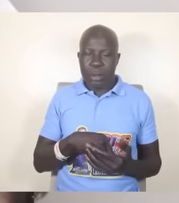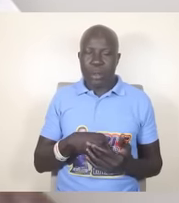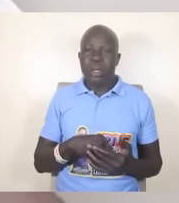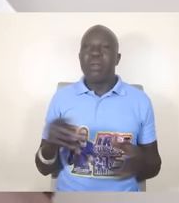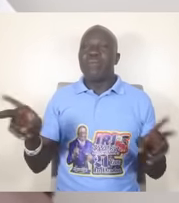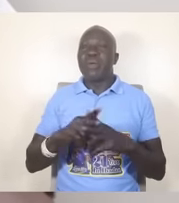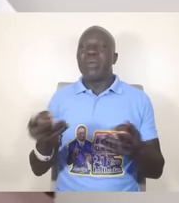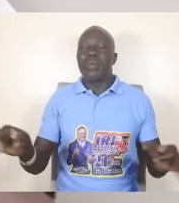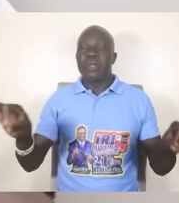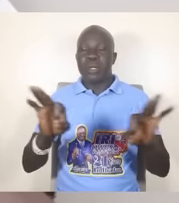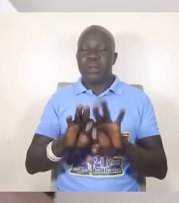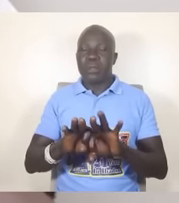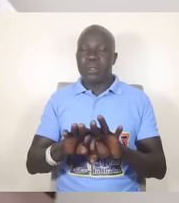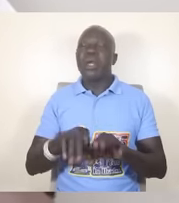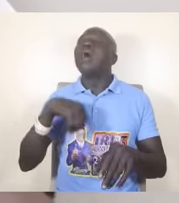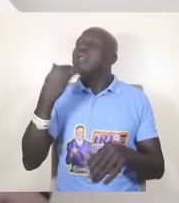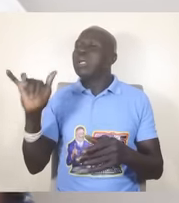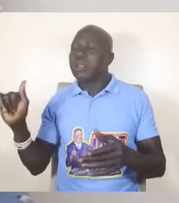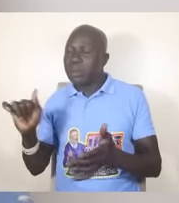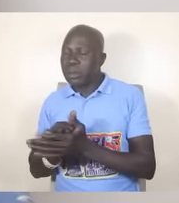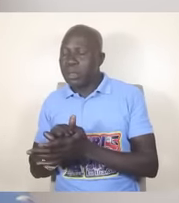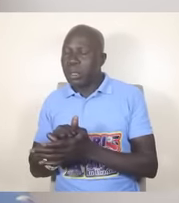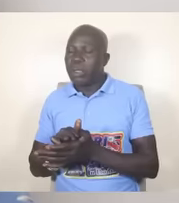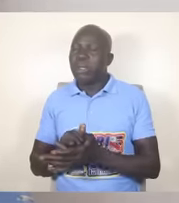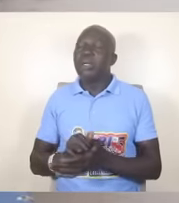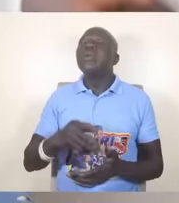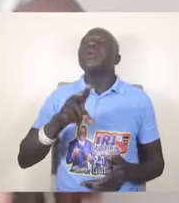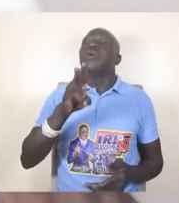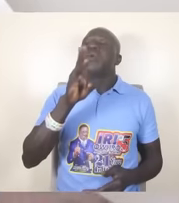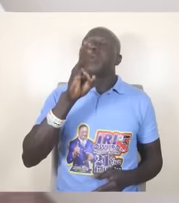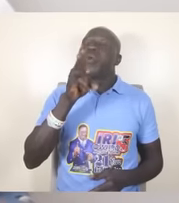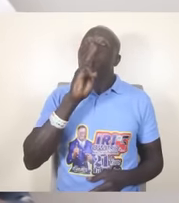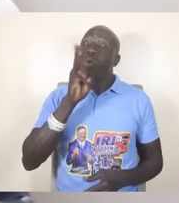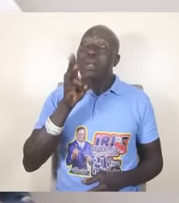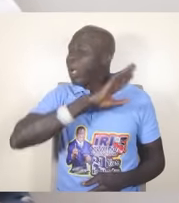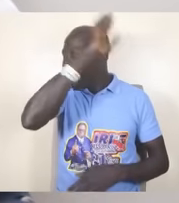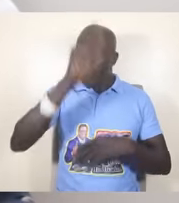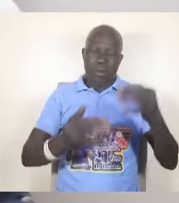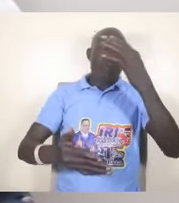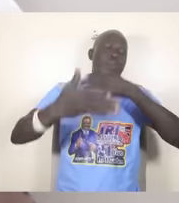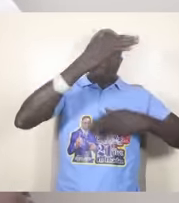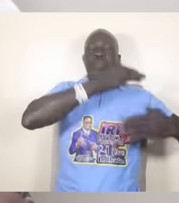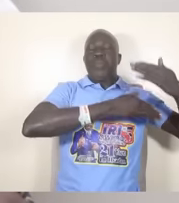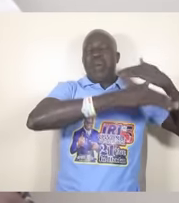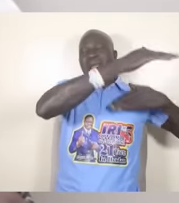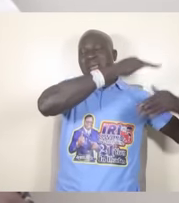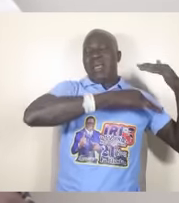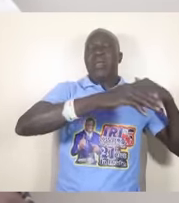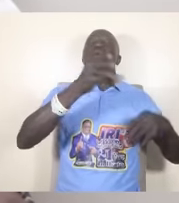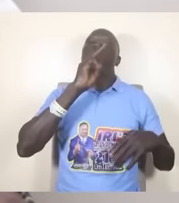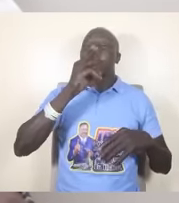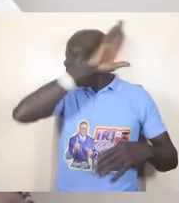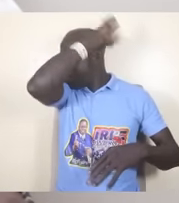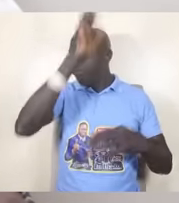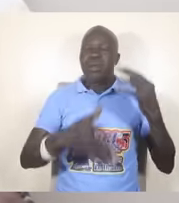Listen to this. It's very important. So you say, Omio, kiss, no, it's any. What river will never flow back?